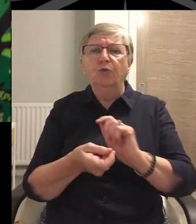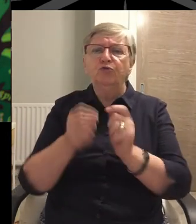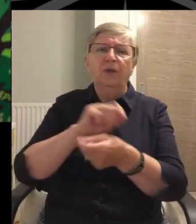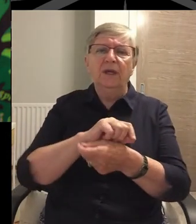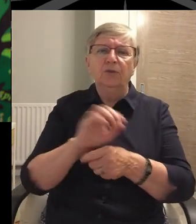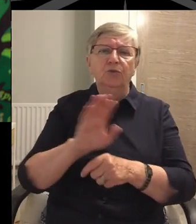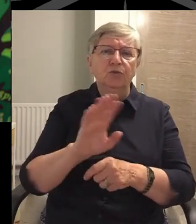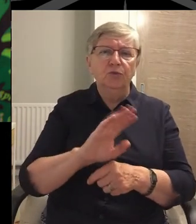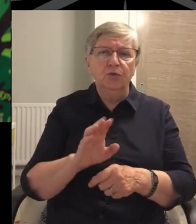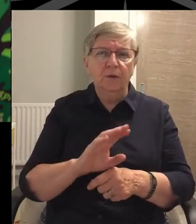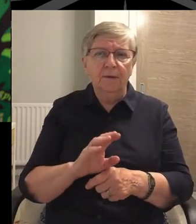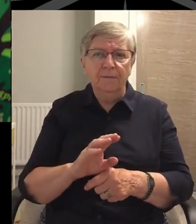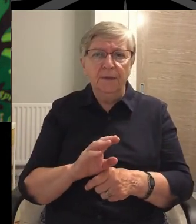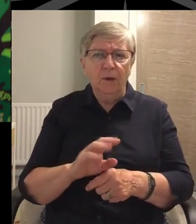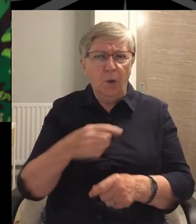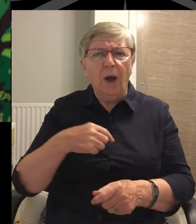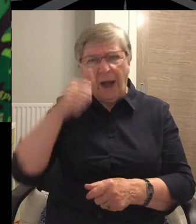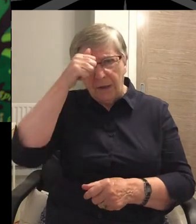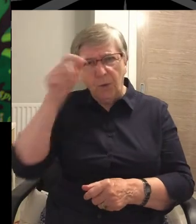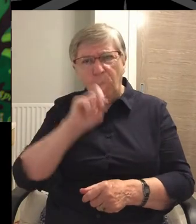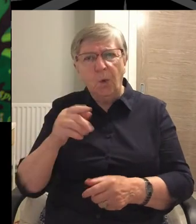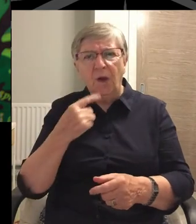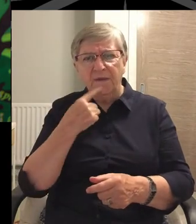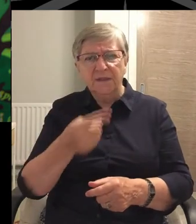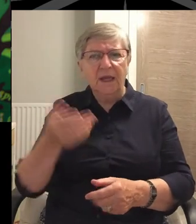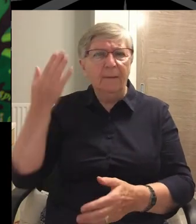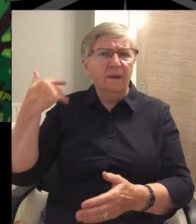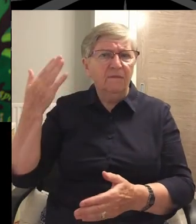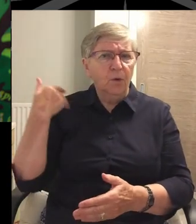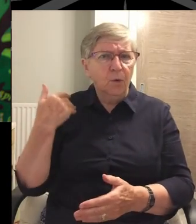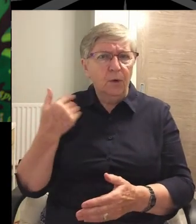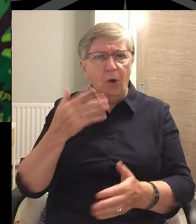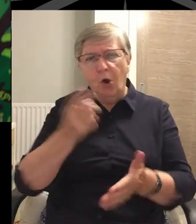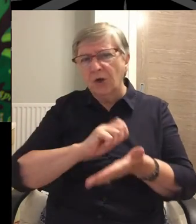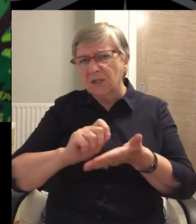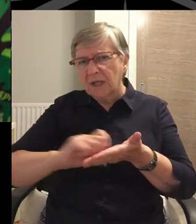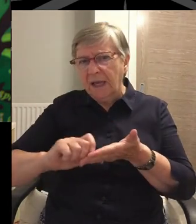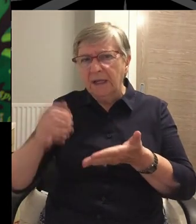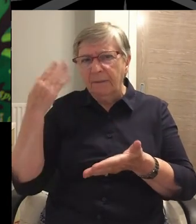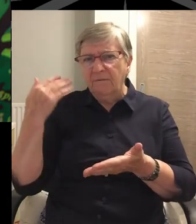redesign boundaries despite what they've said, despite what they've signed.